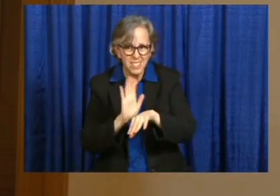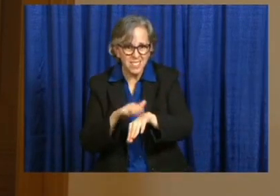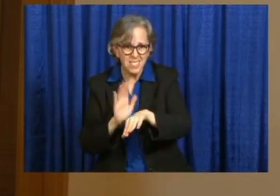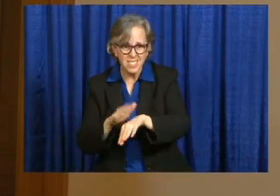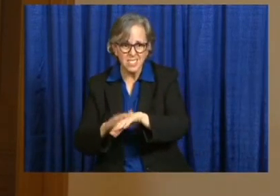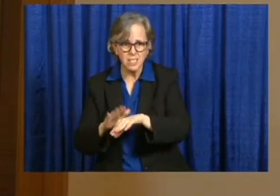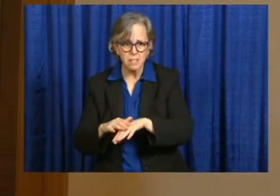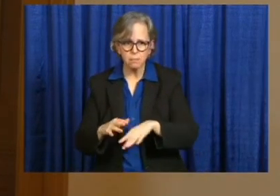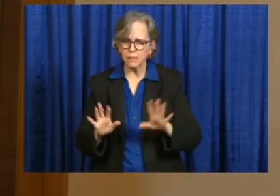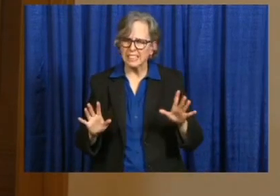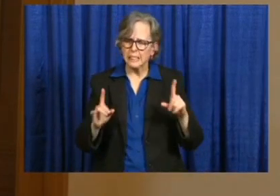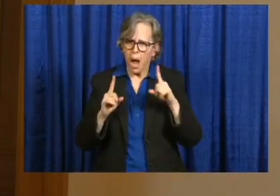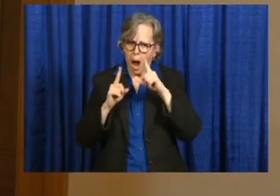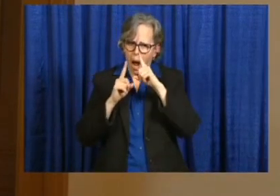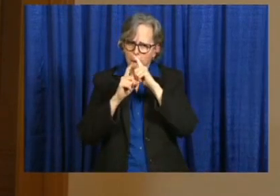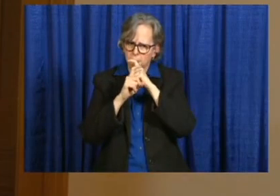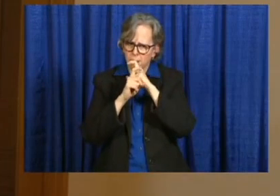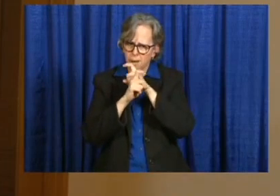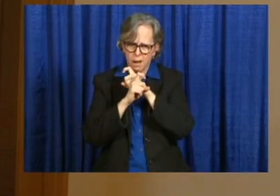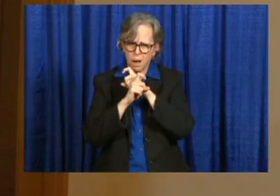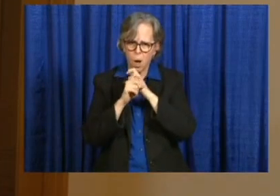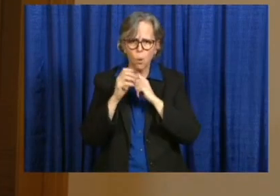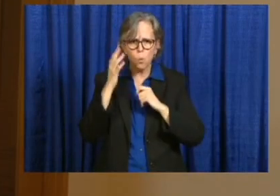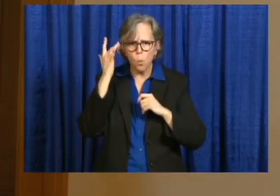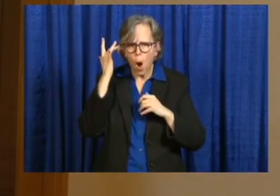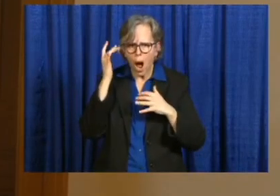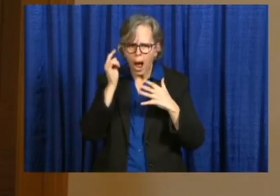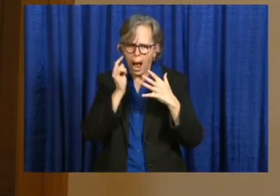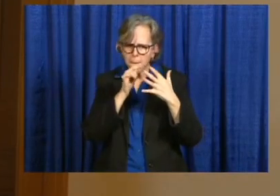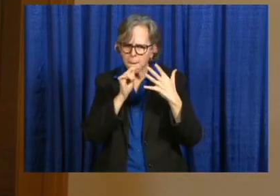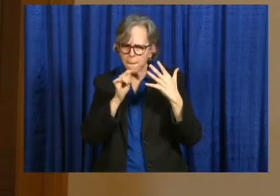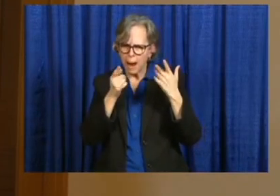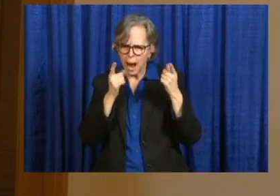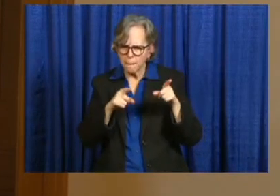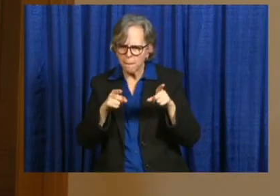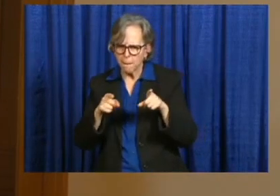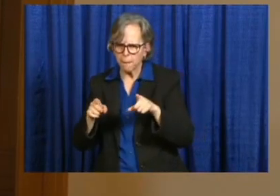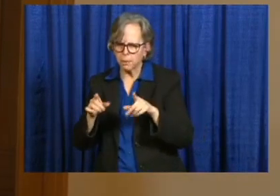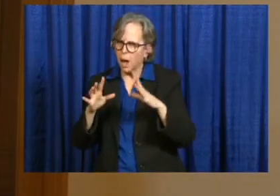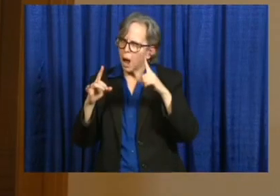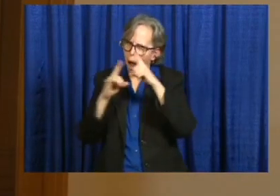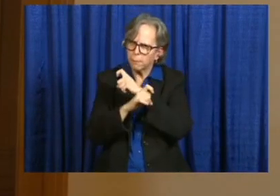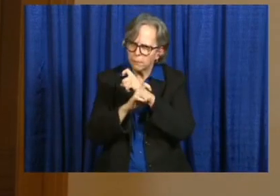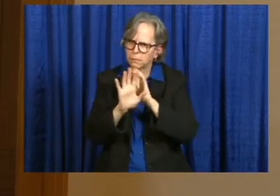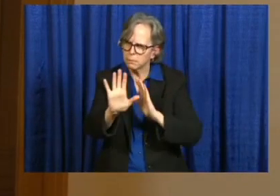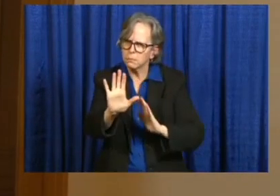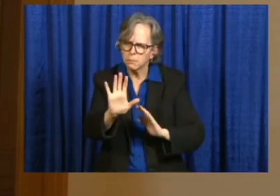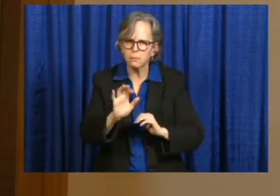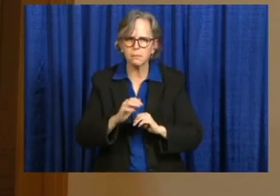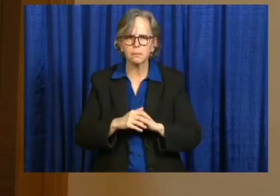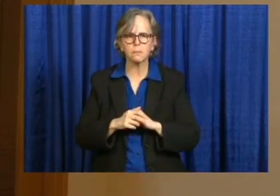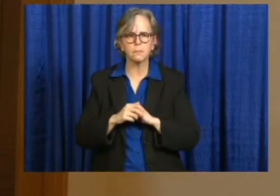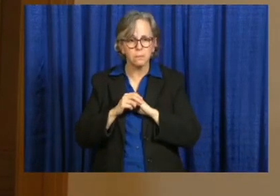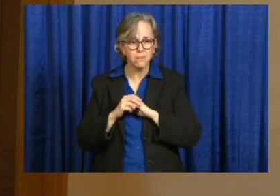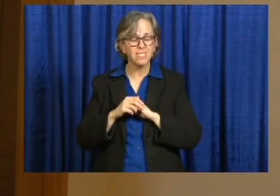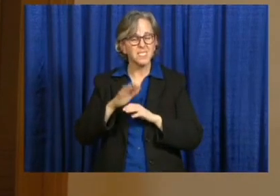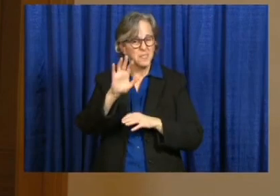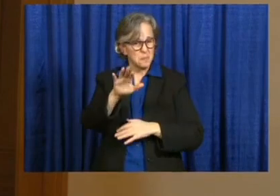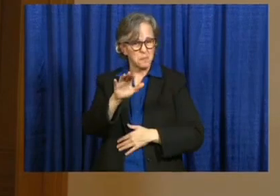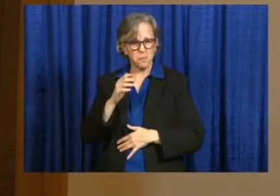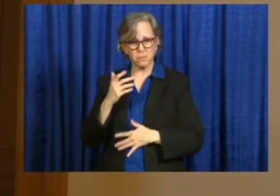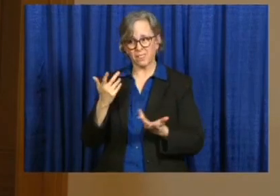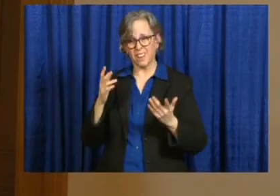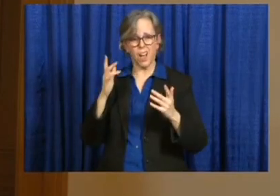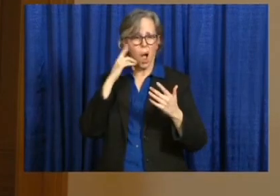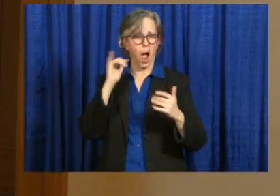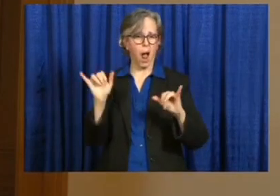reasons, far beyond any one president or any one person, that has led to what is almost a perfect storm of this enemy we're facing in